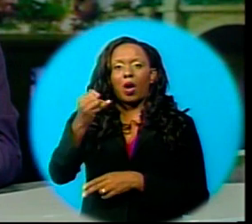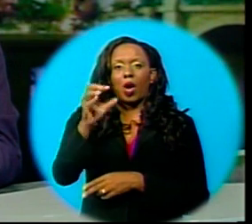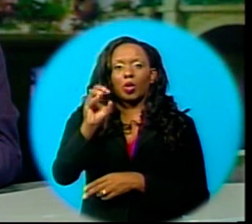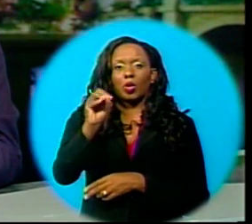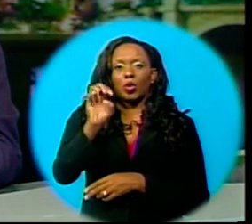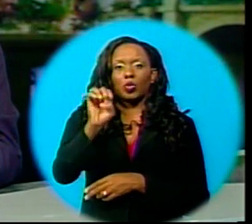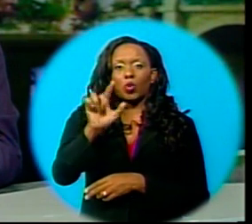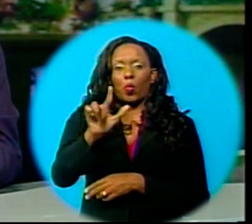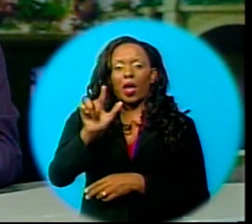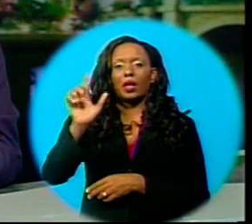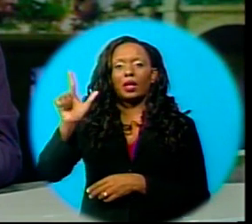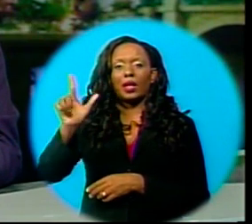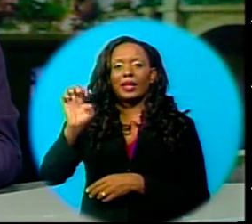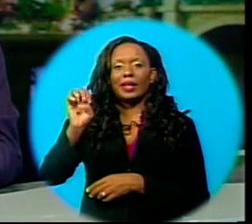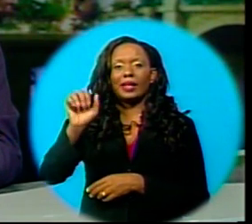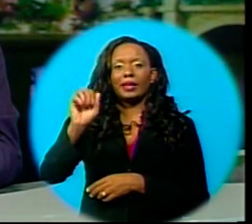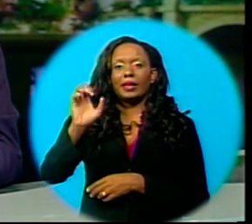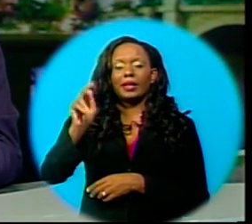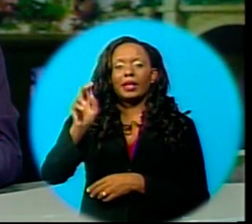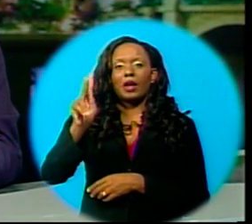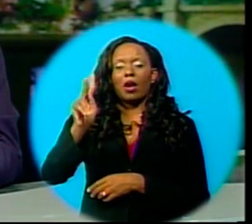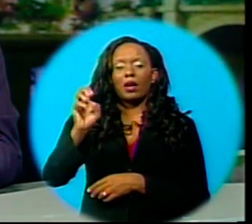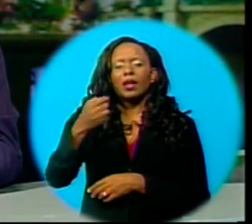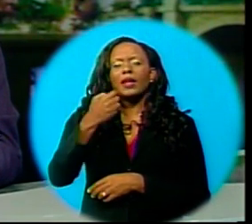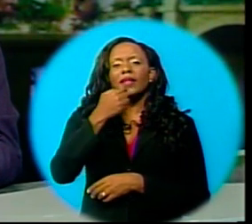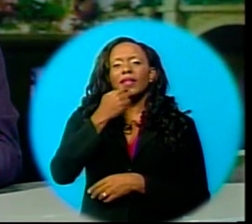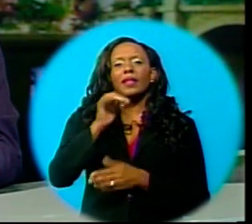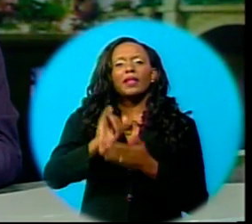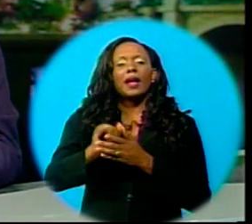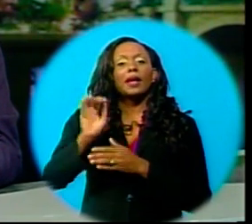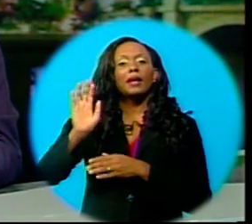KPMG. The tribunal, chaired by attorney Hal